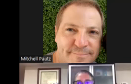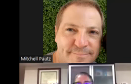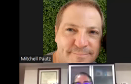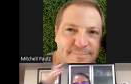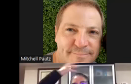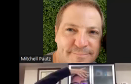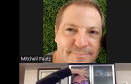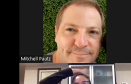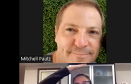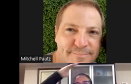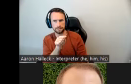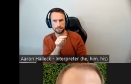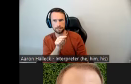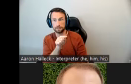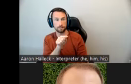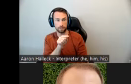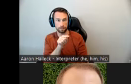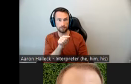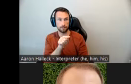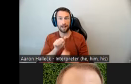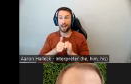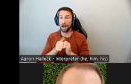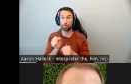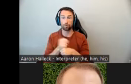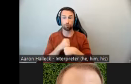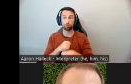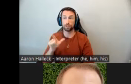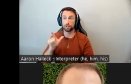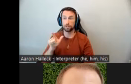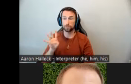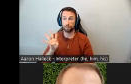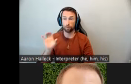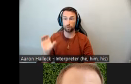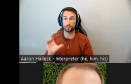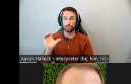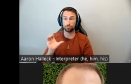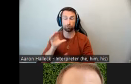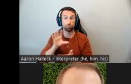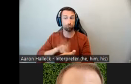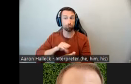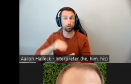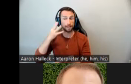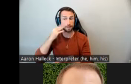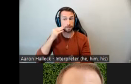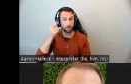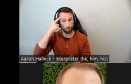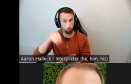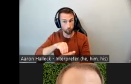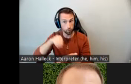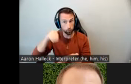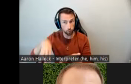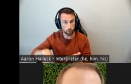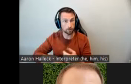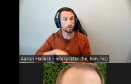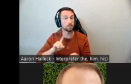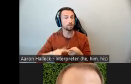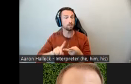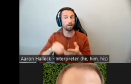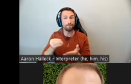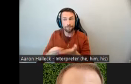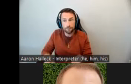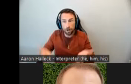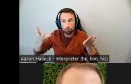create a 21st century learning experience for my students? How can we improve the bottom line? How can we increase fundraising at our university? And so on and